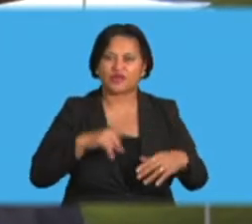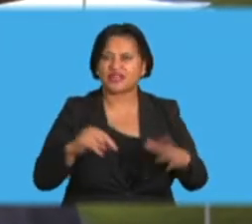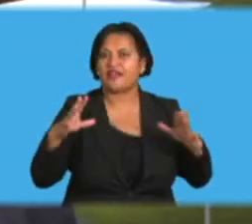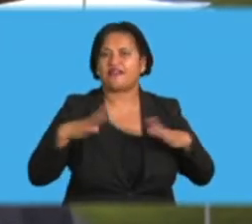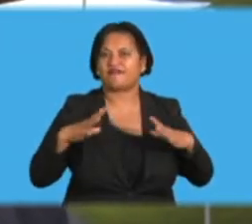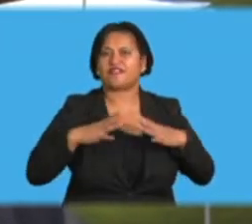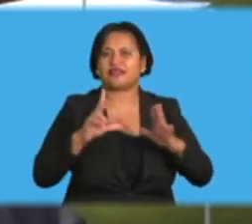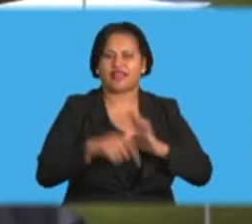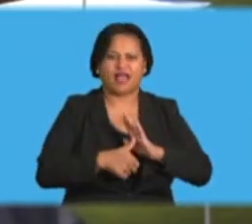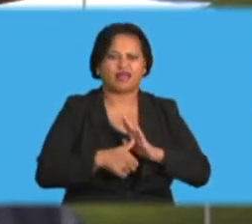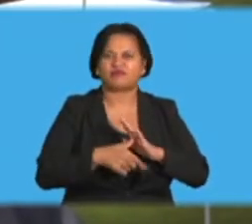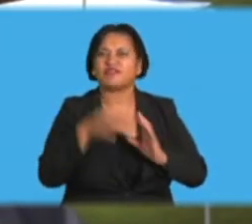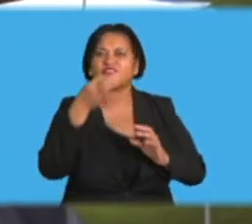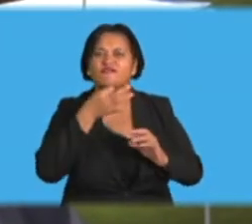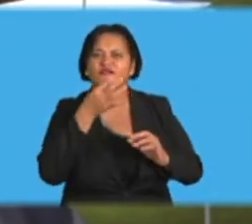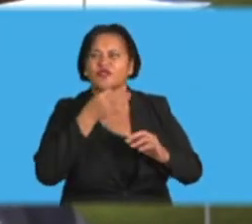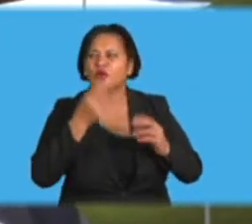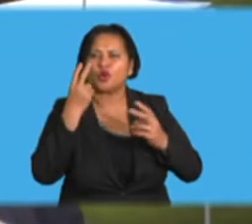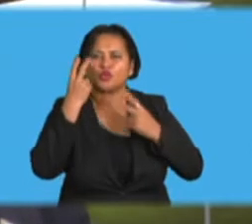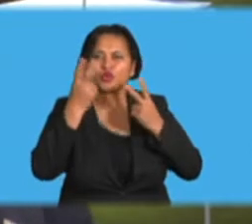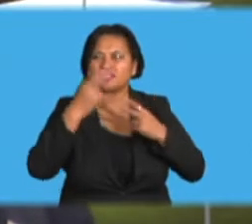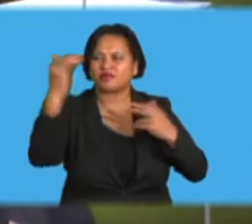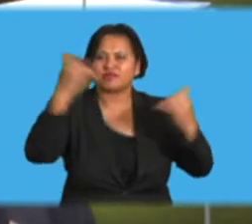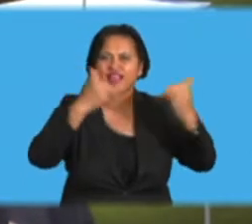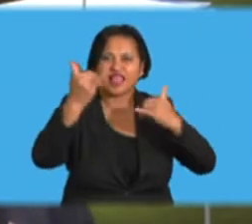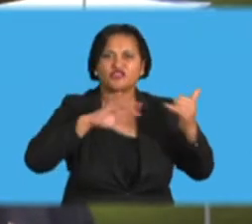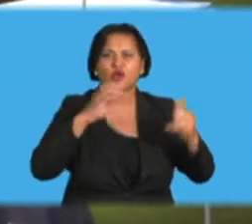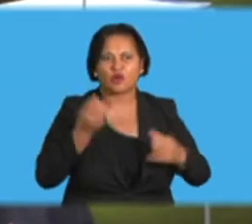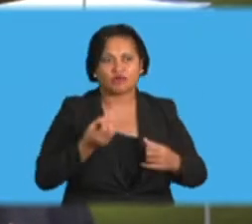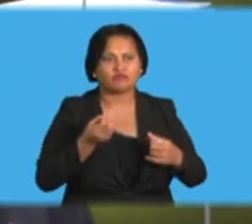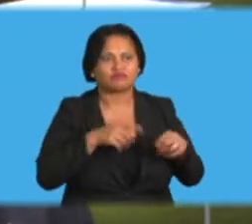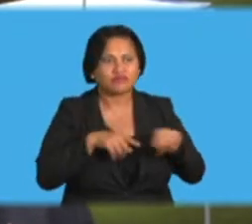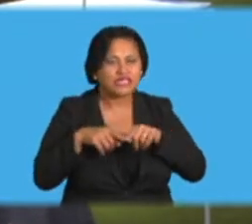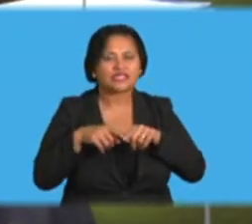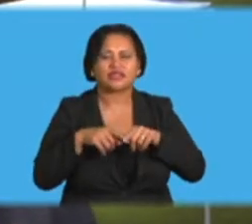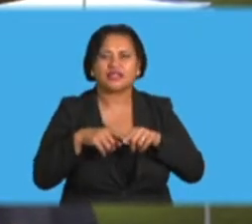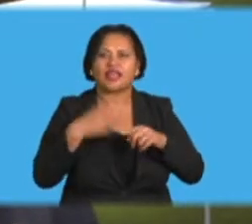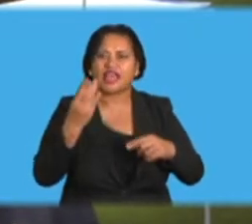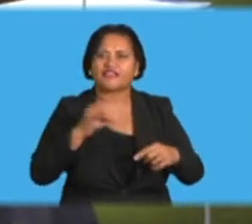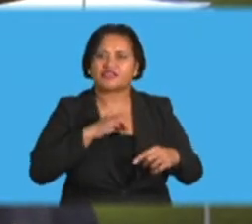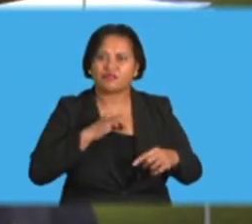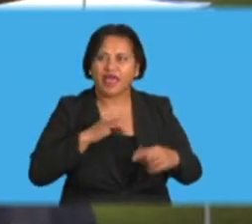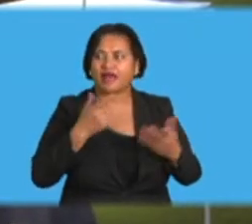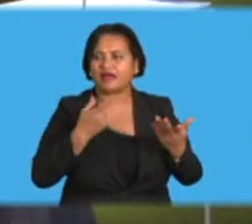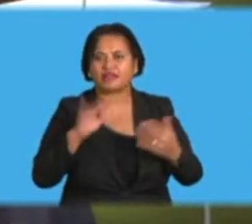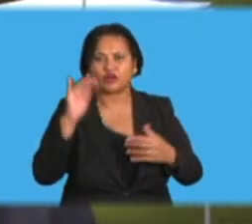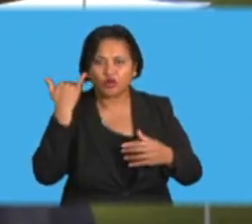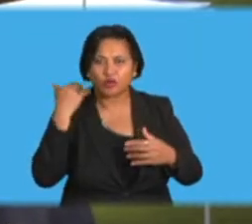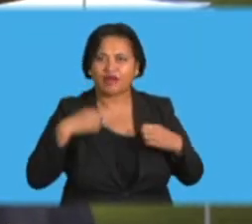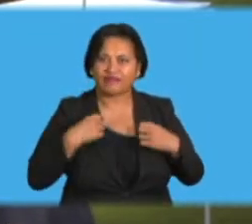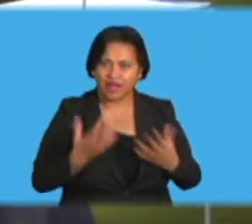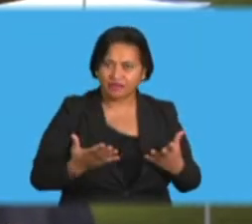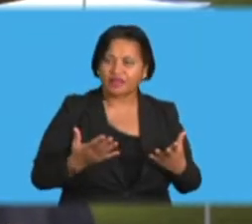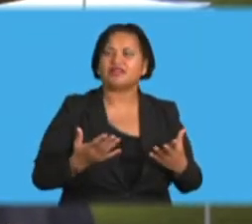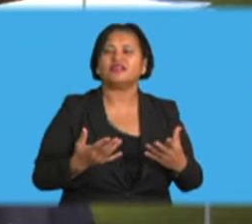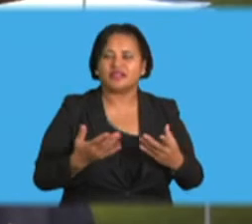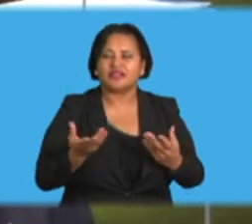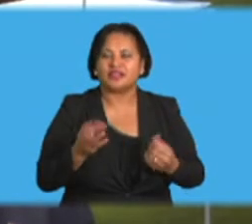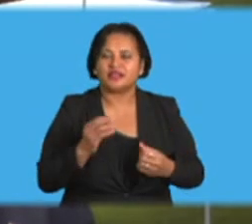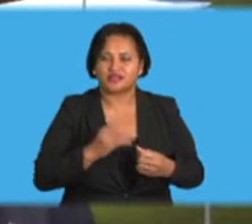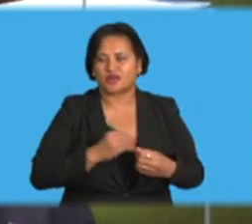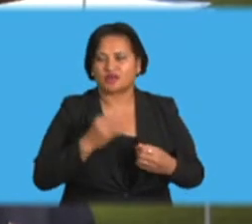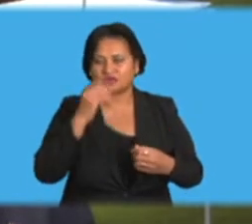well, as more rooms will be available, and of course, there will be more business and more, employment opportunities